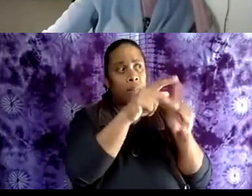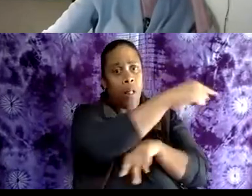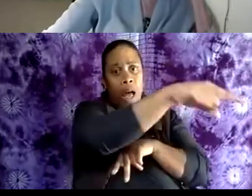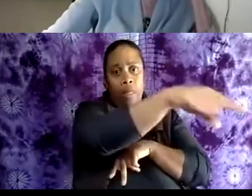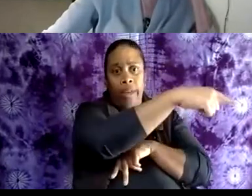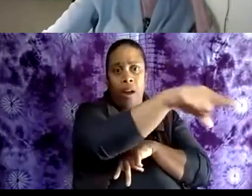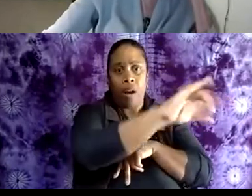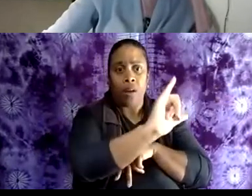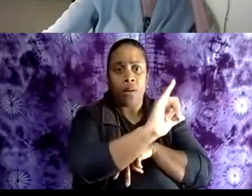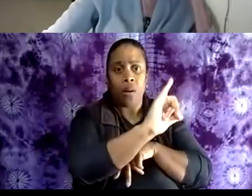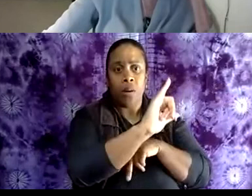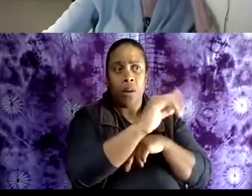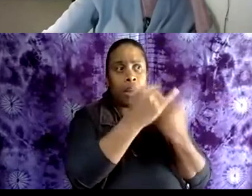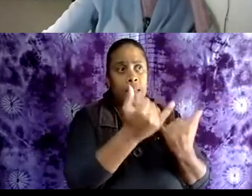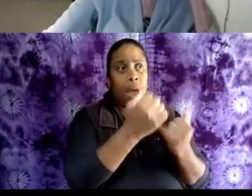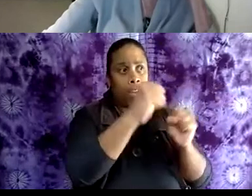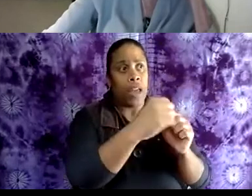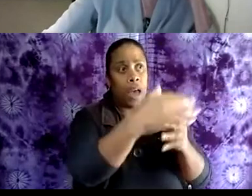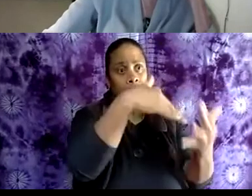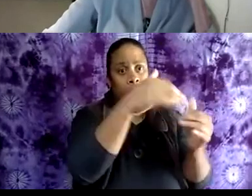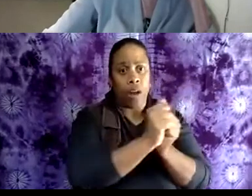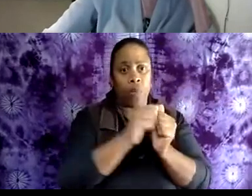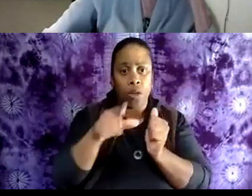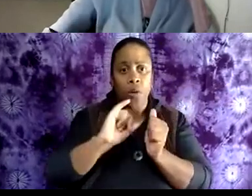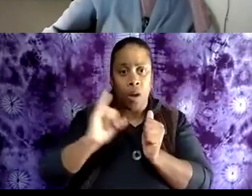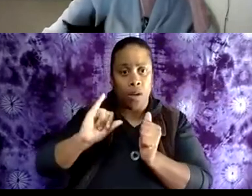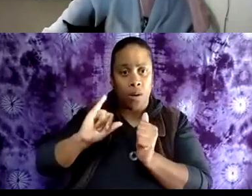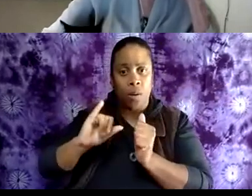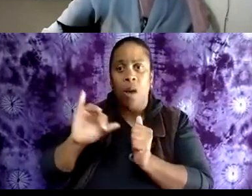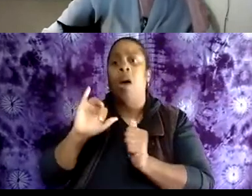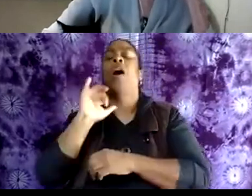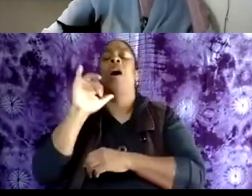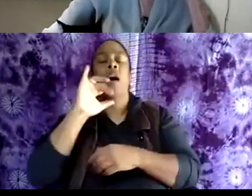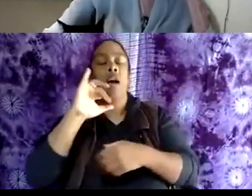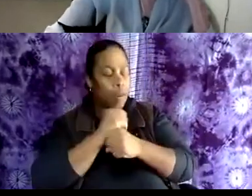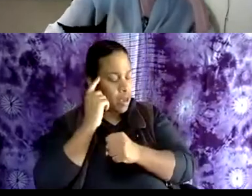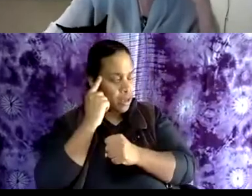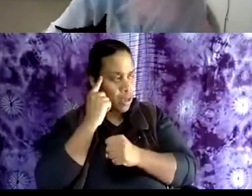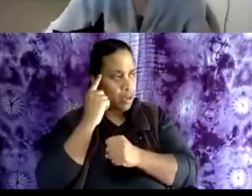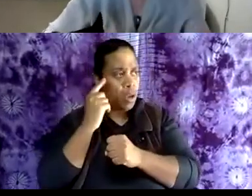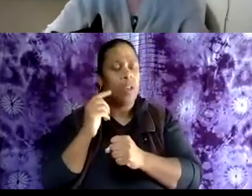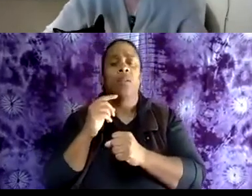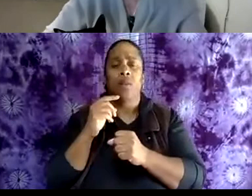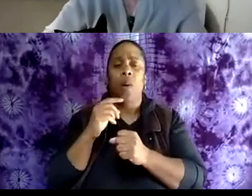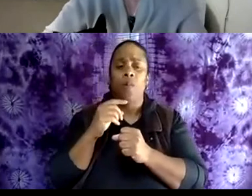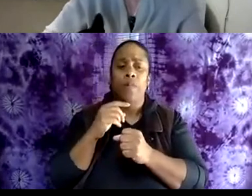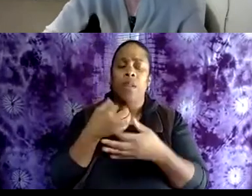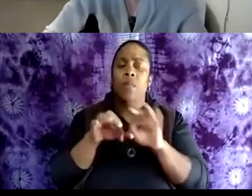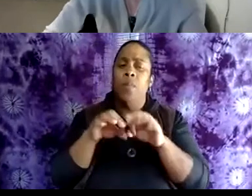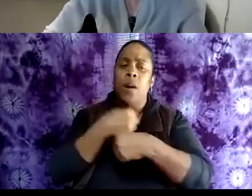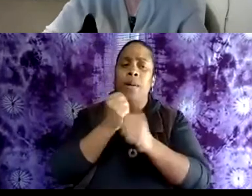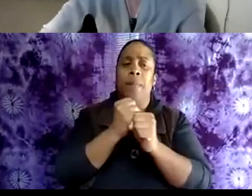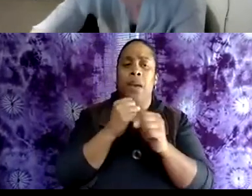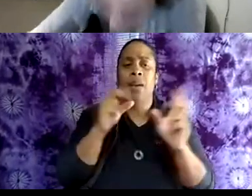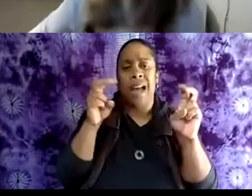as well, and now they all can interact with you too. Okay, that makes sense. So you want to create a room within which the two of you, so to speak, in